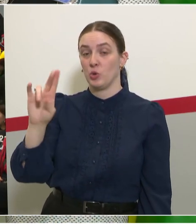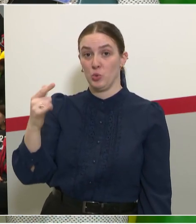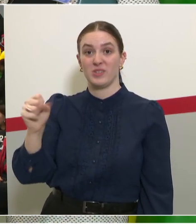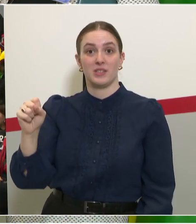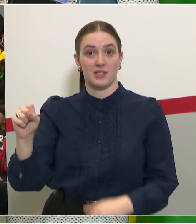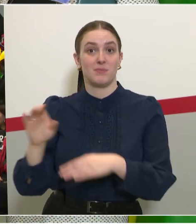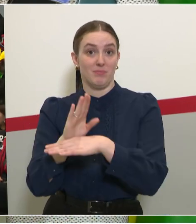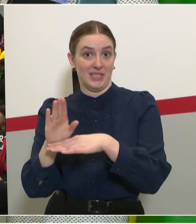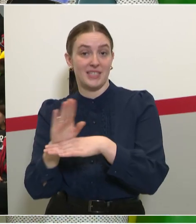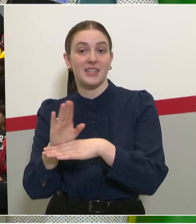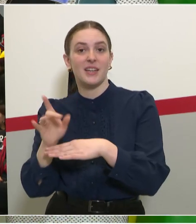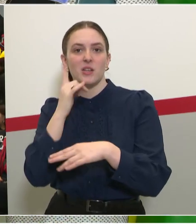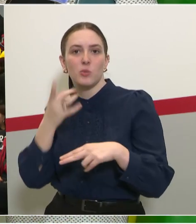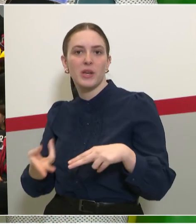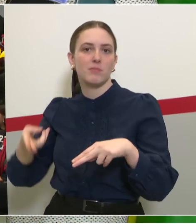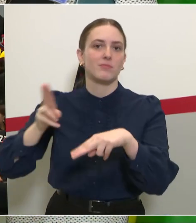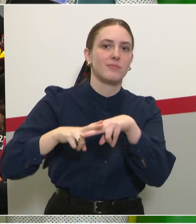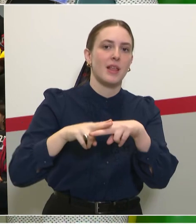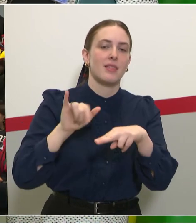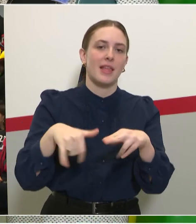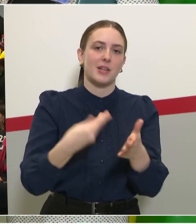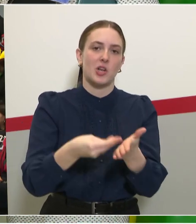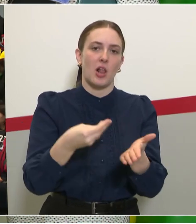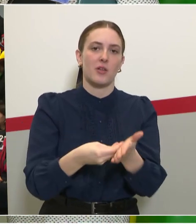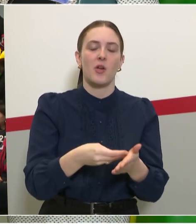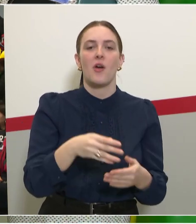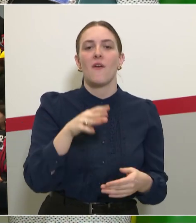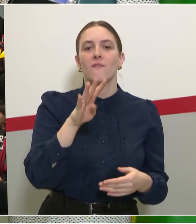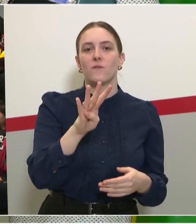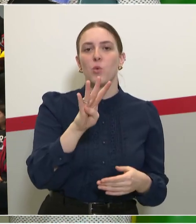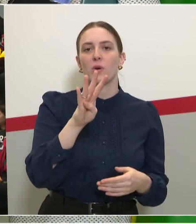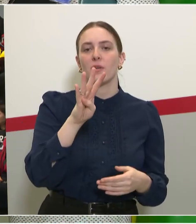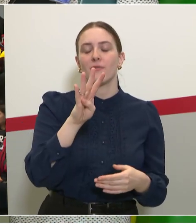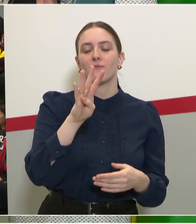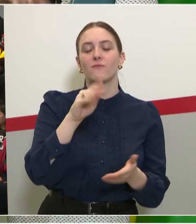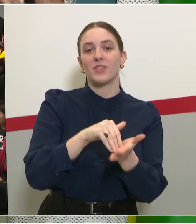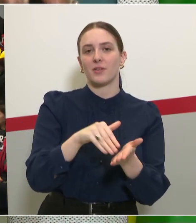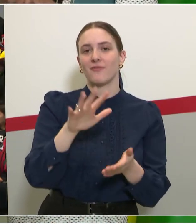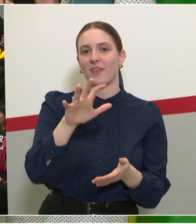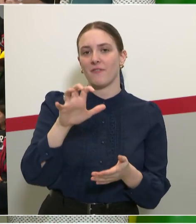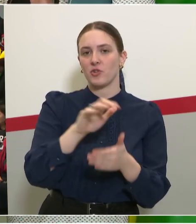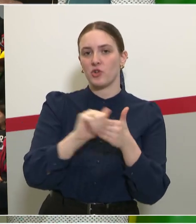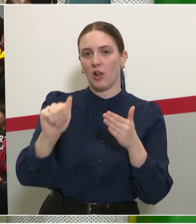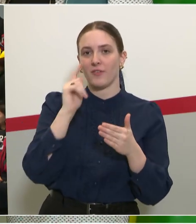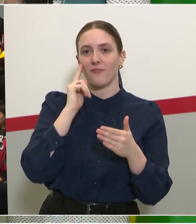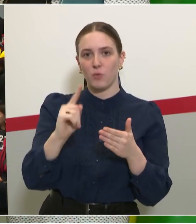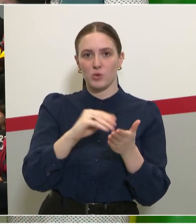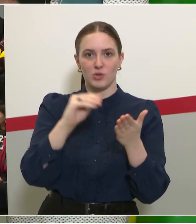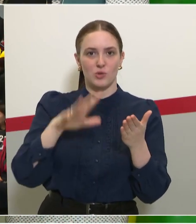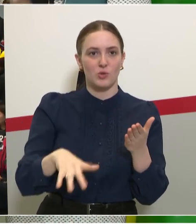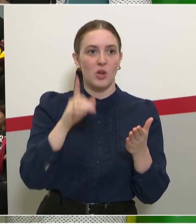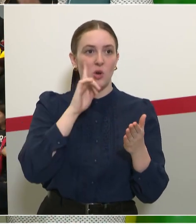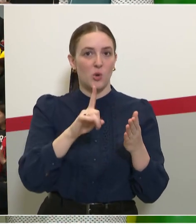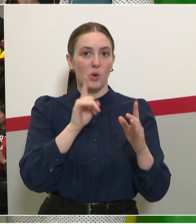to $4,500 for 5 students who are pursuing a healthcare industry